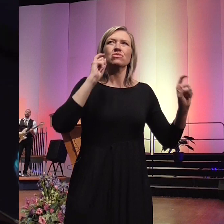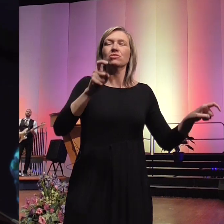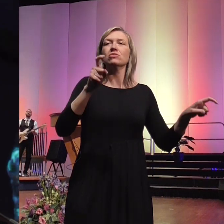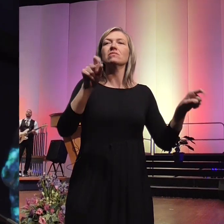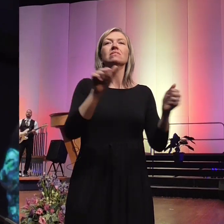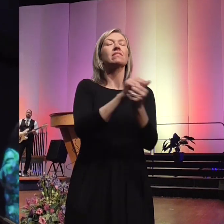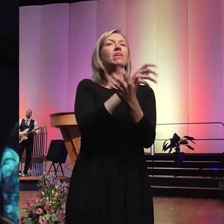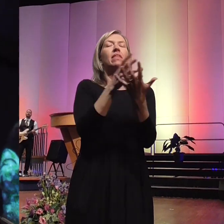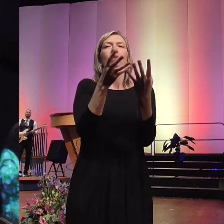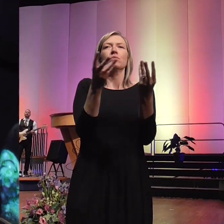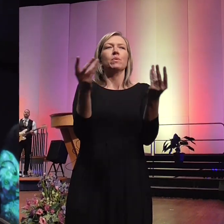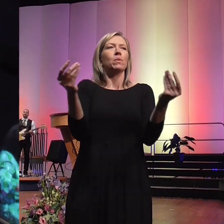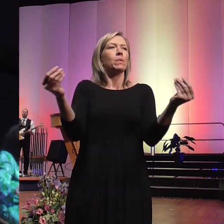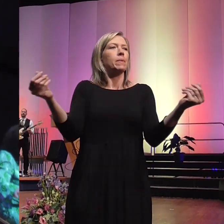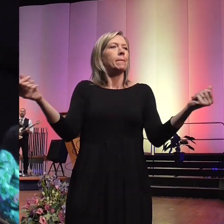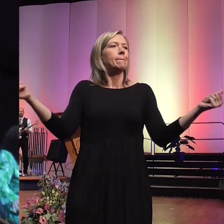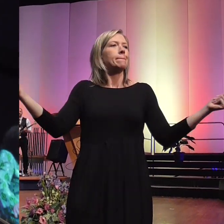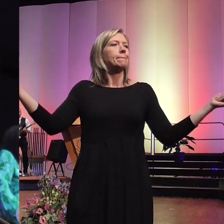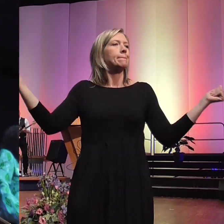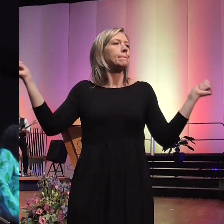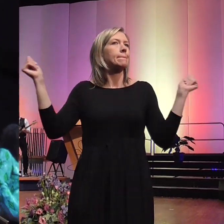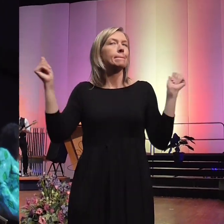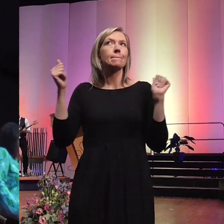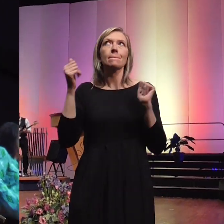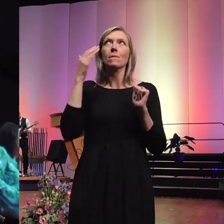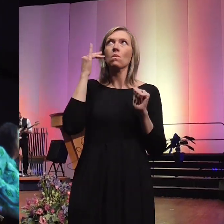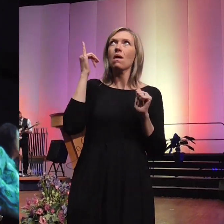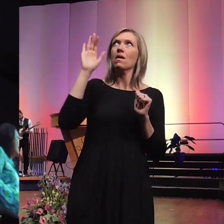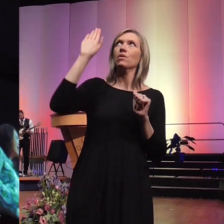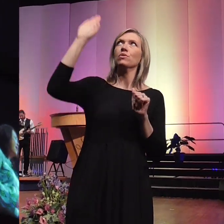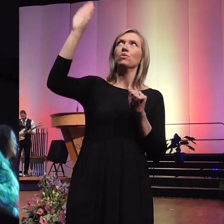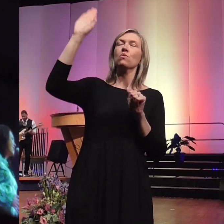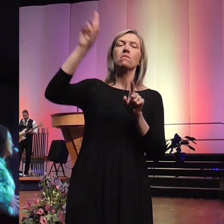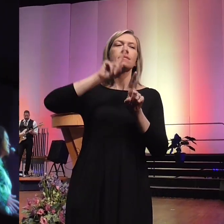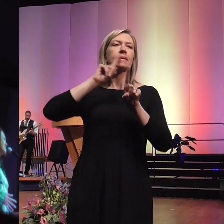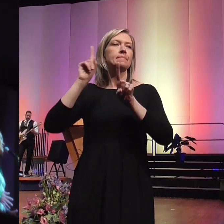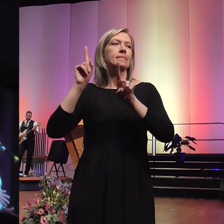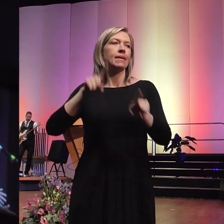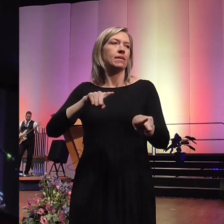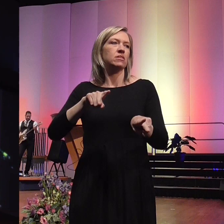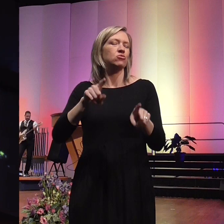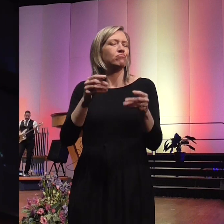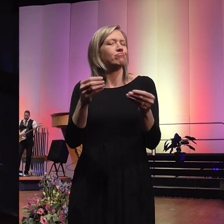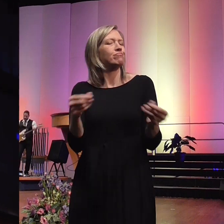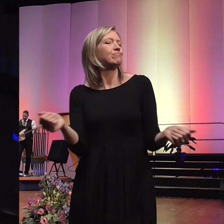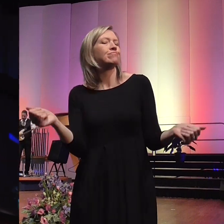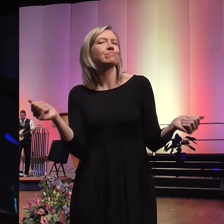all disappear at your command.